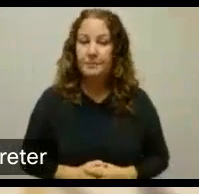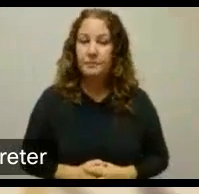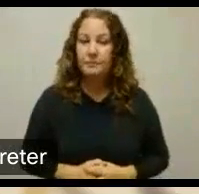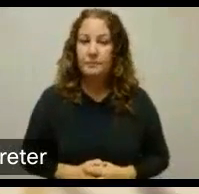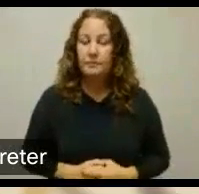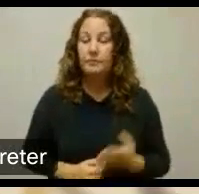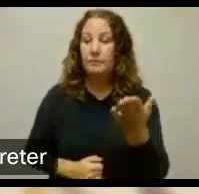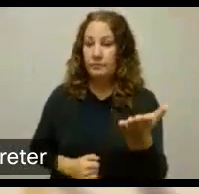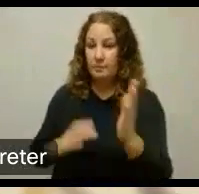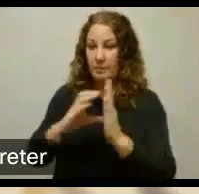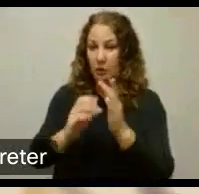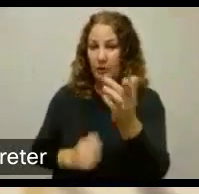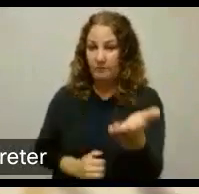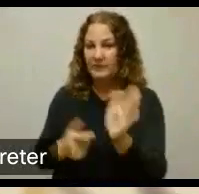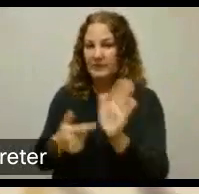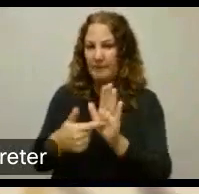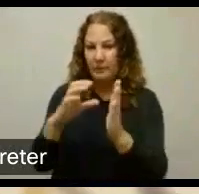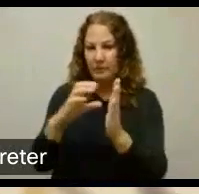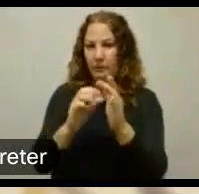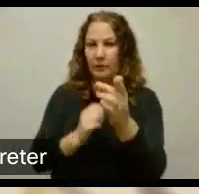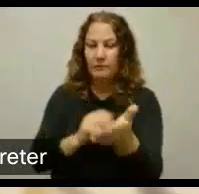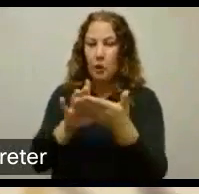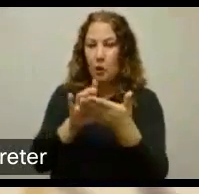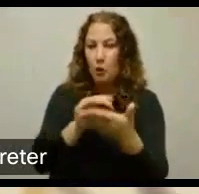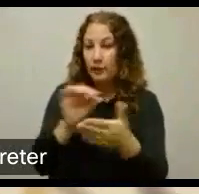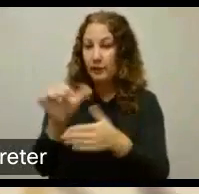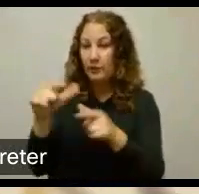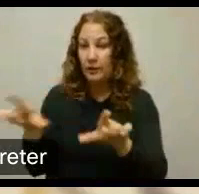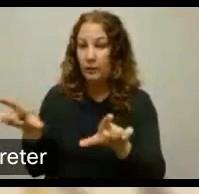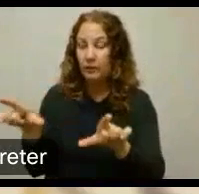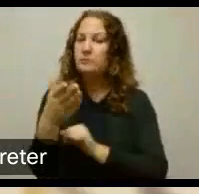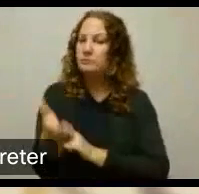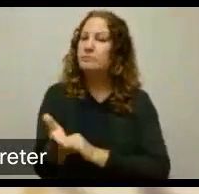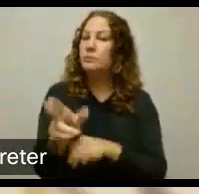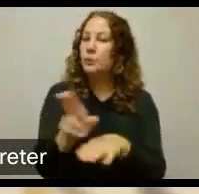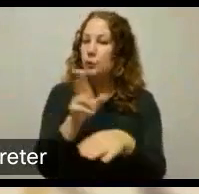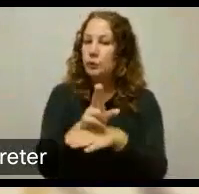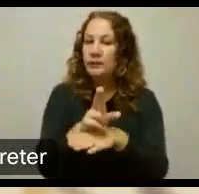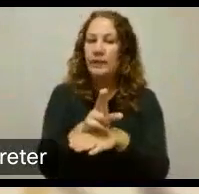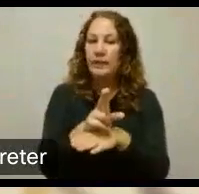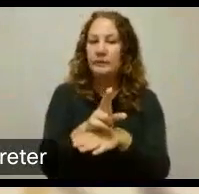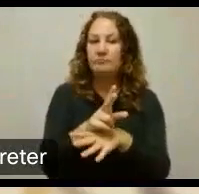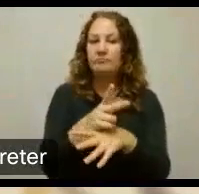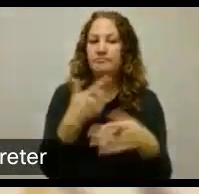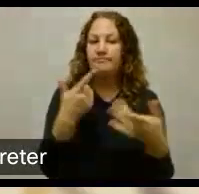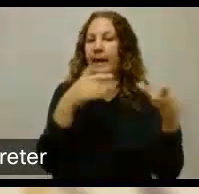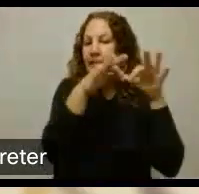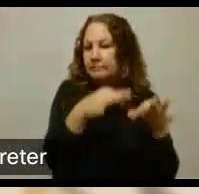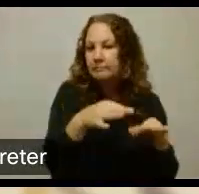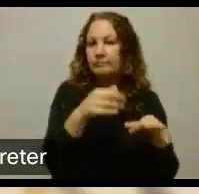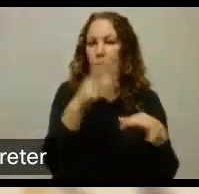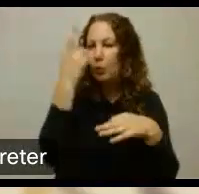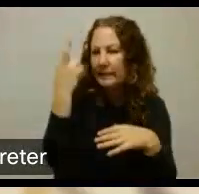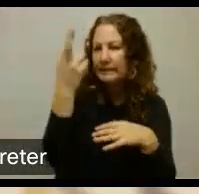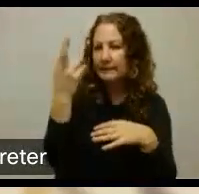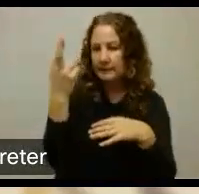This paragraph, our sample paragraph here about learning another language, is using explanations or reasons to develop